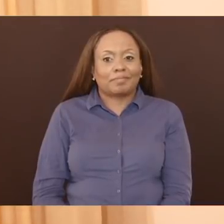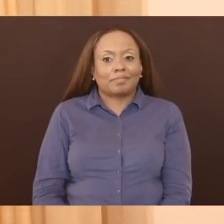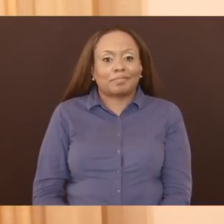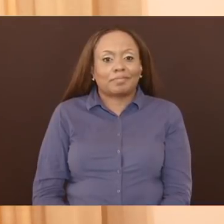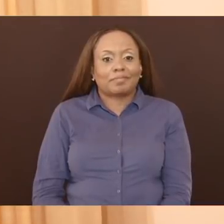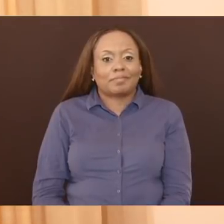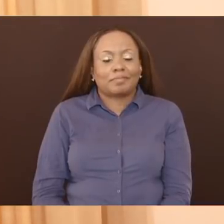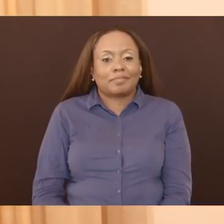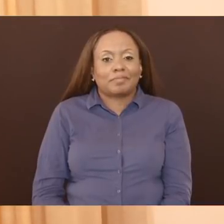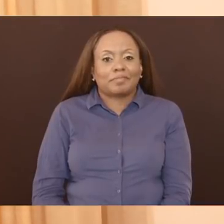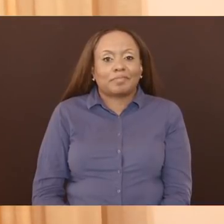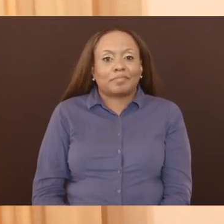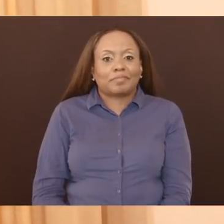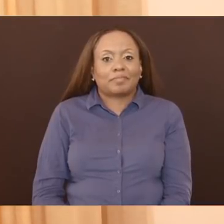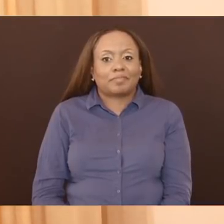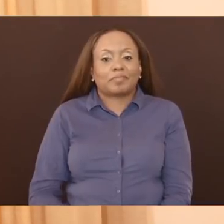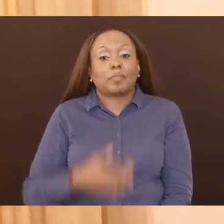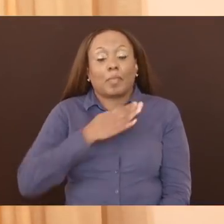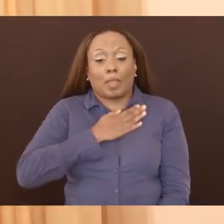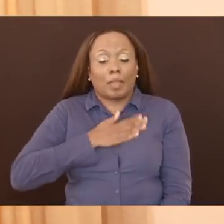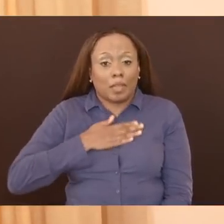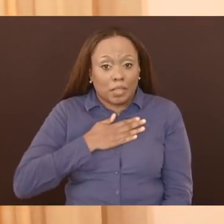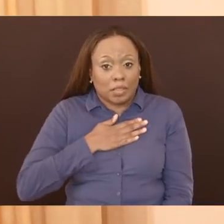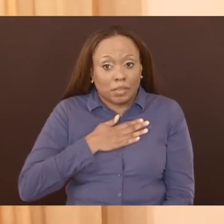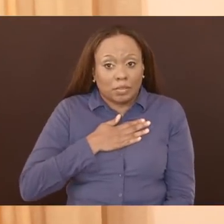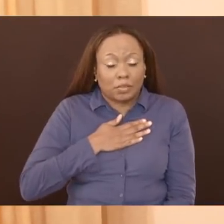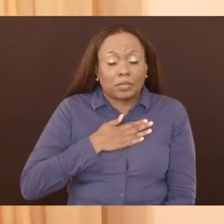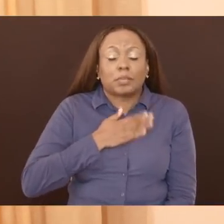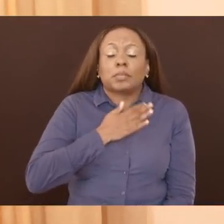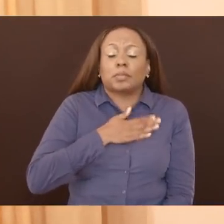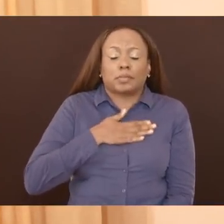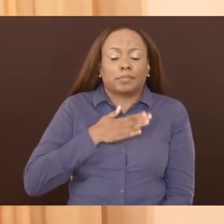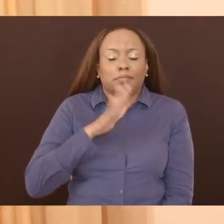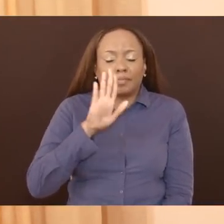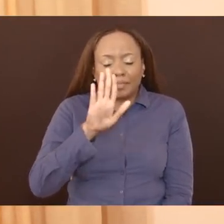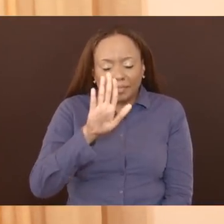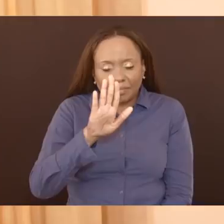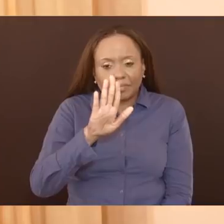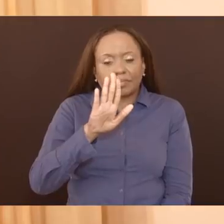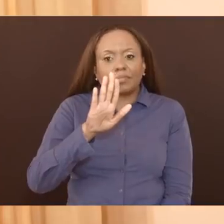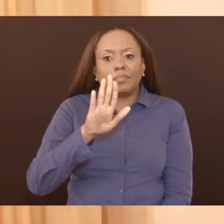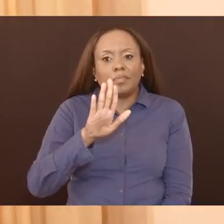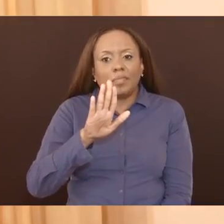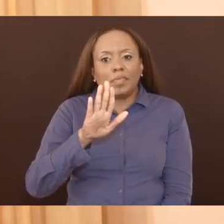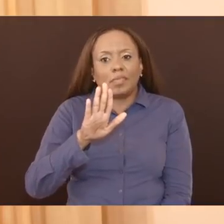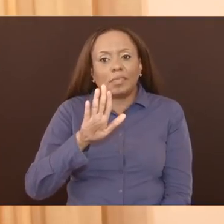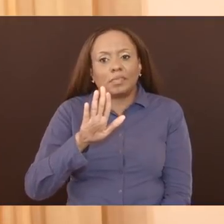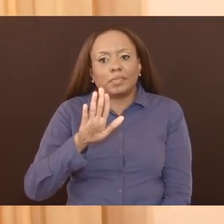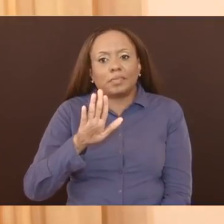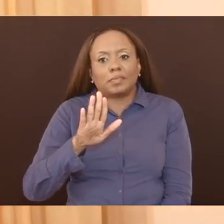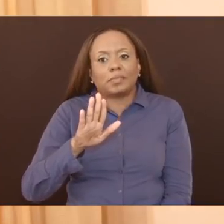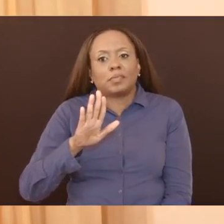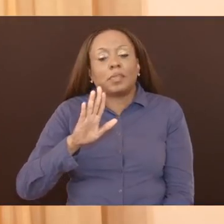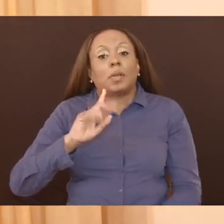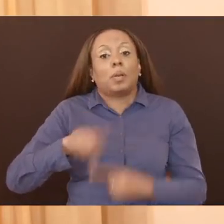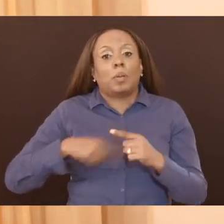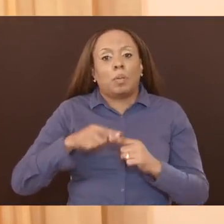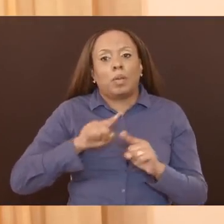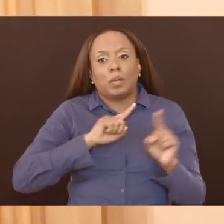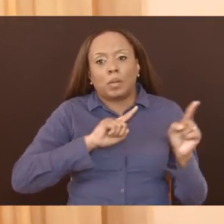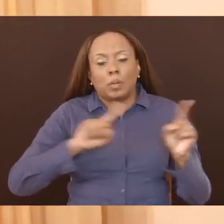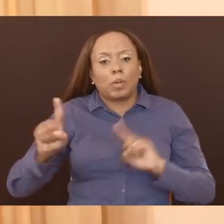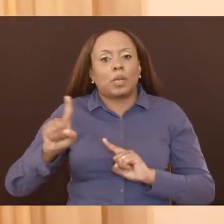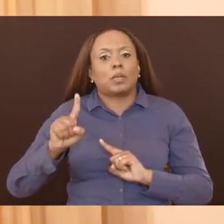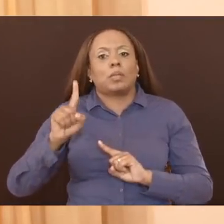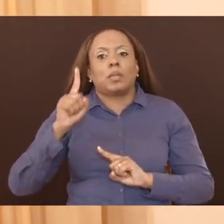asking persons, please, please, to recognize that give the proper information when you're doing the contact tracing. And to